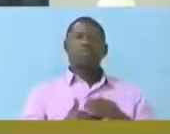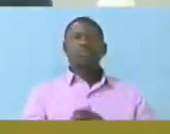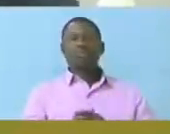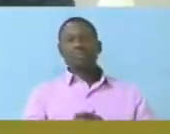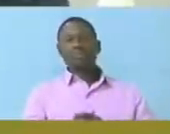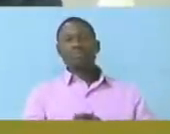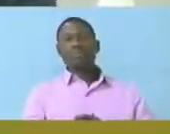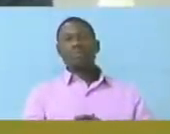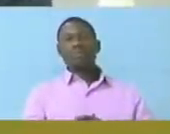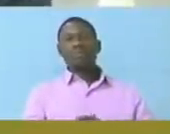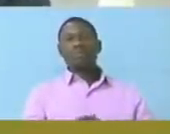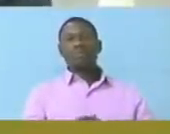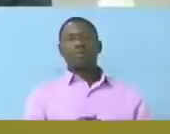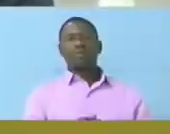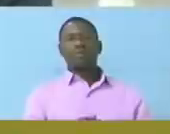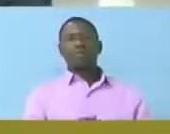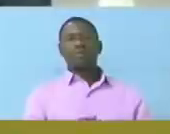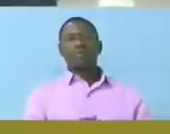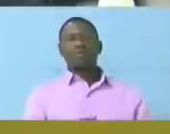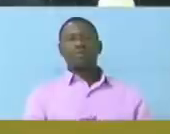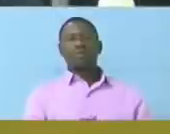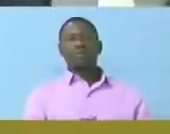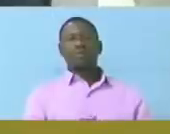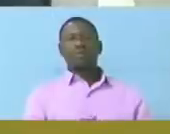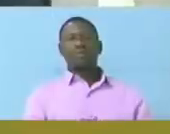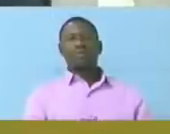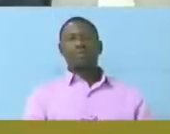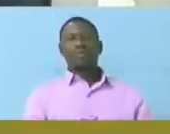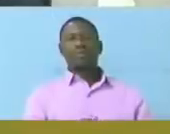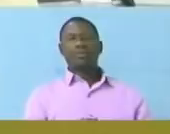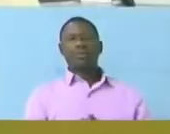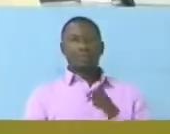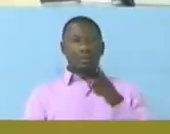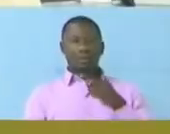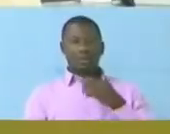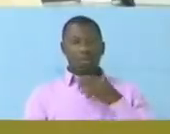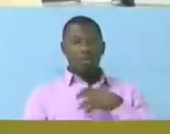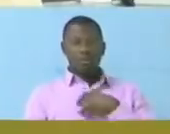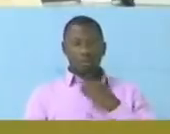Mr. Witness, before you return, yes, you want to say something?